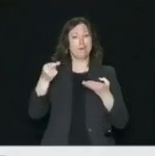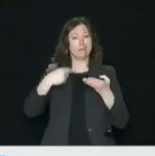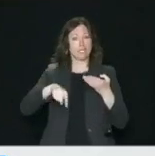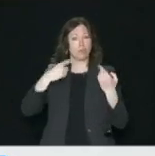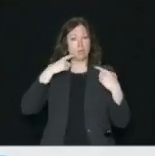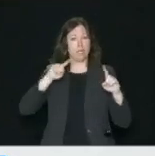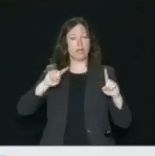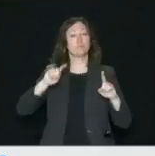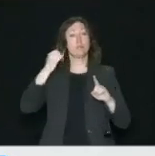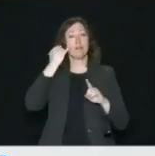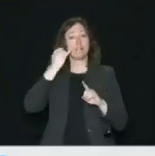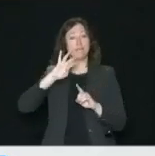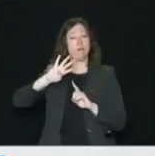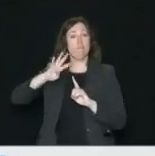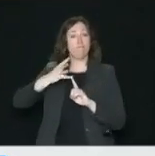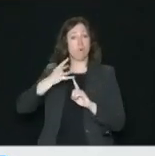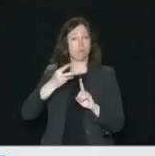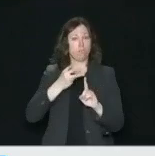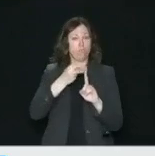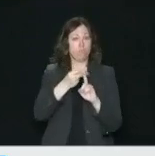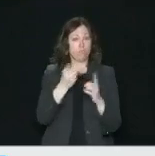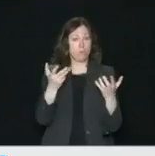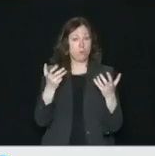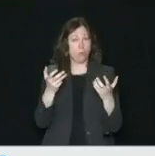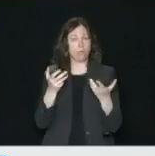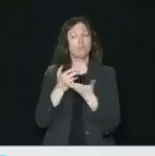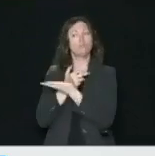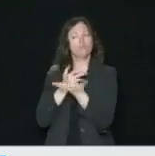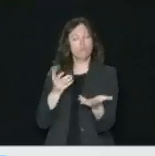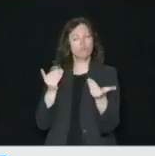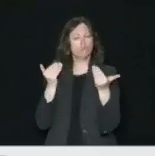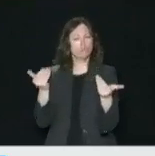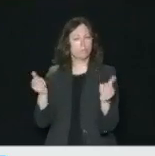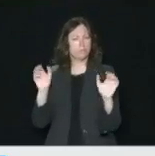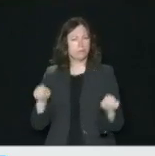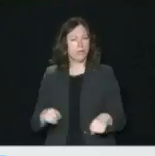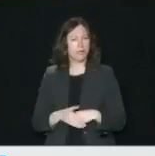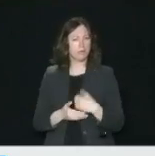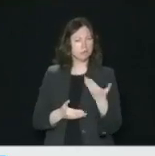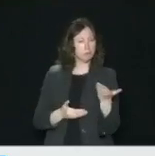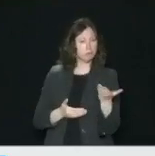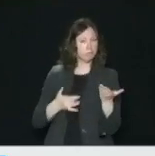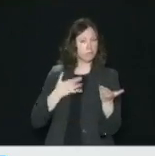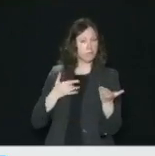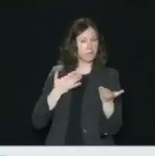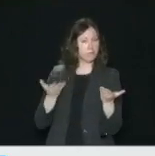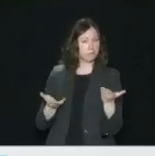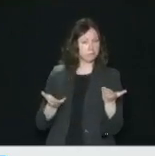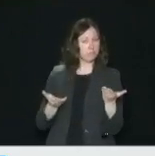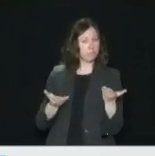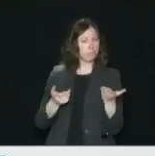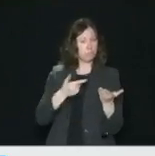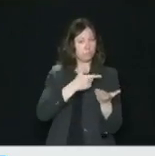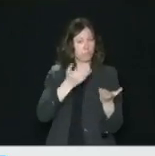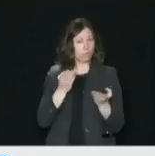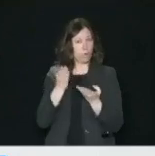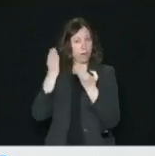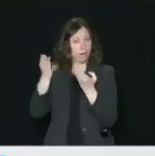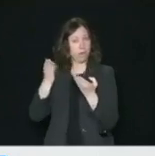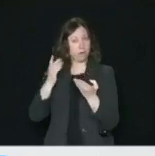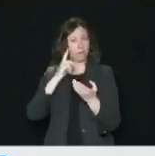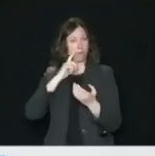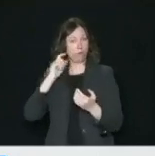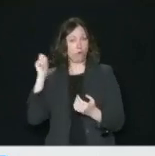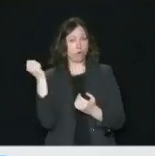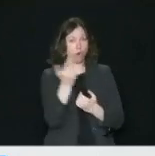These times of transition can be challenging and stressful to navigate. If you are having a difficult time, know